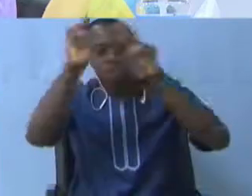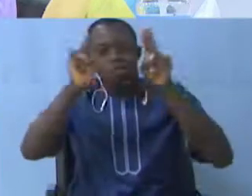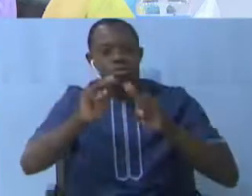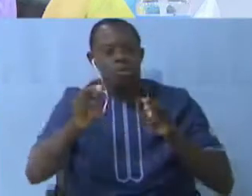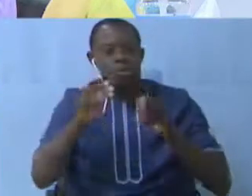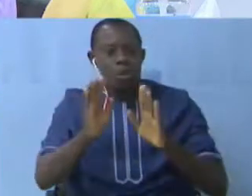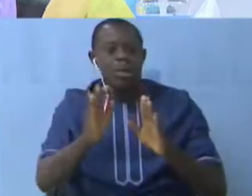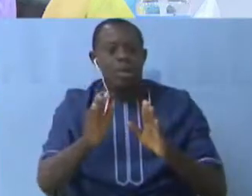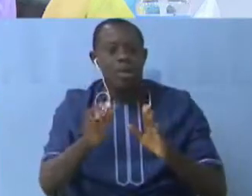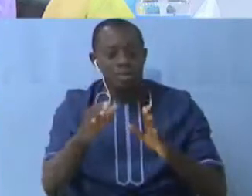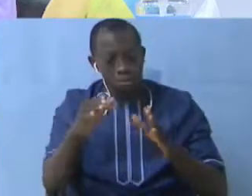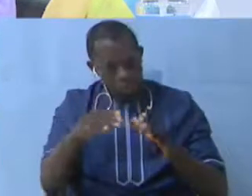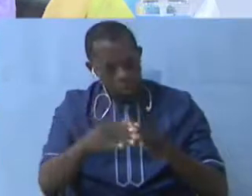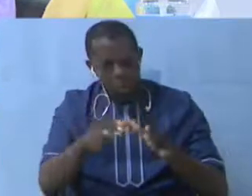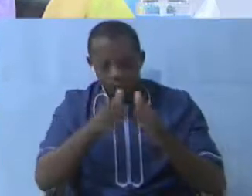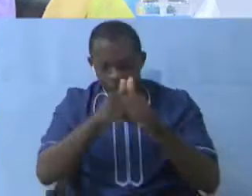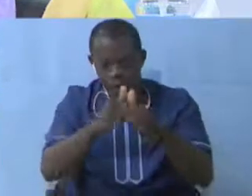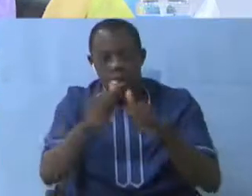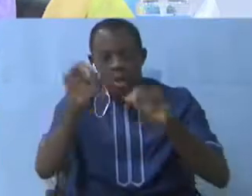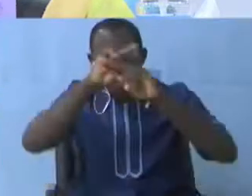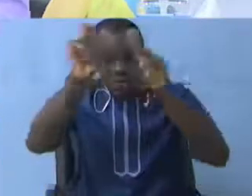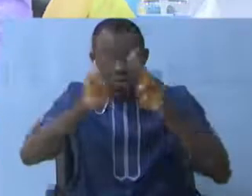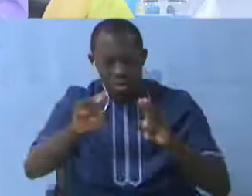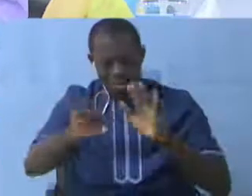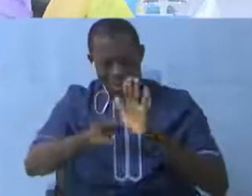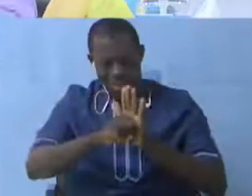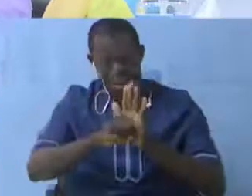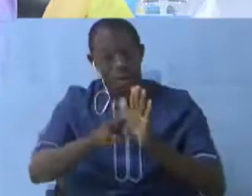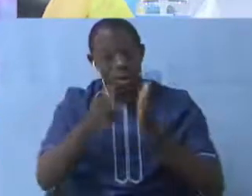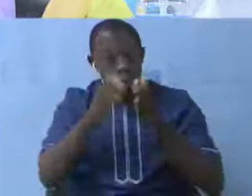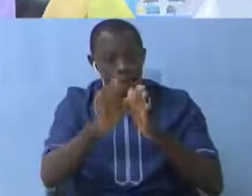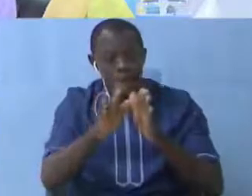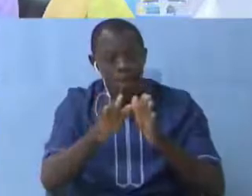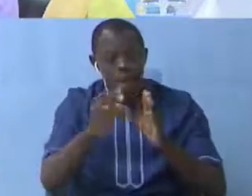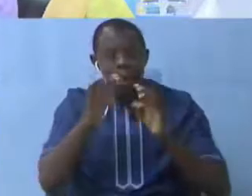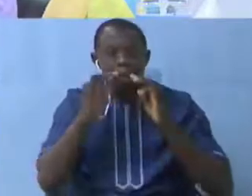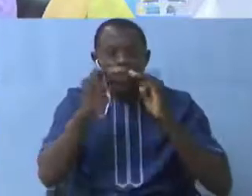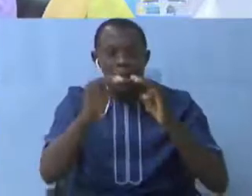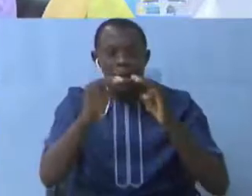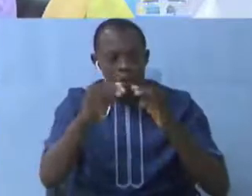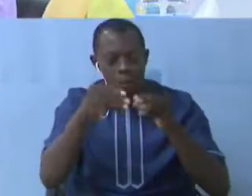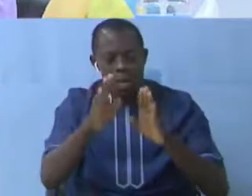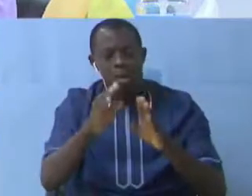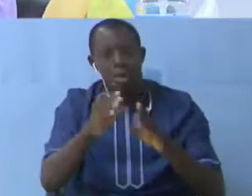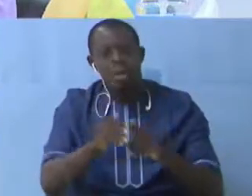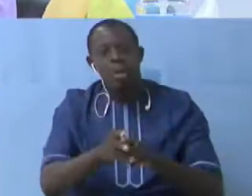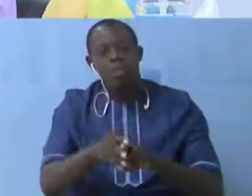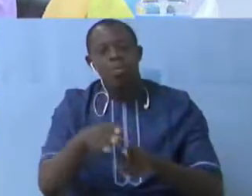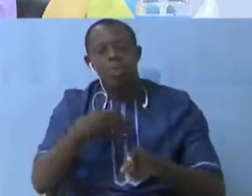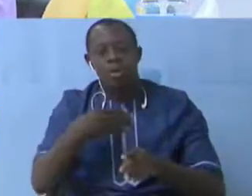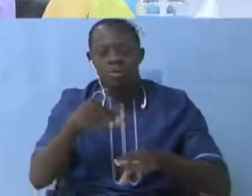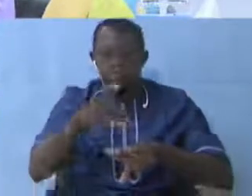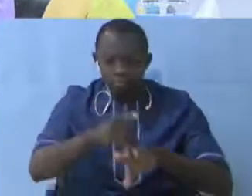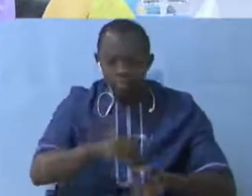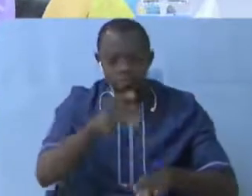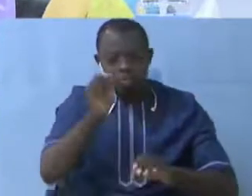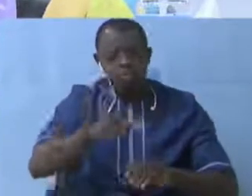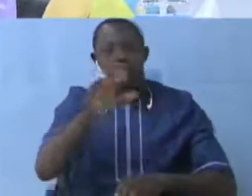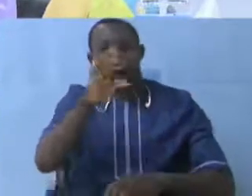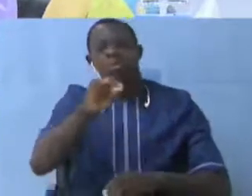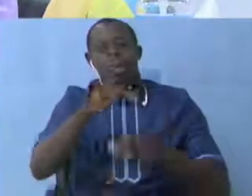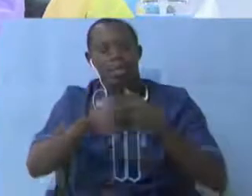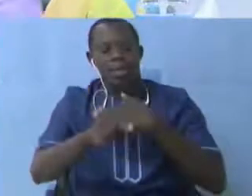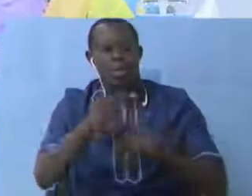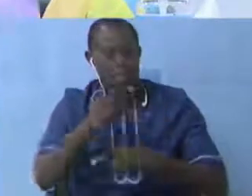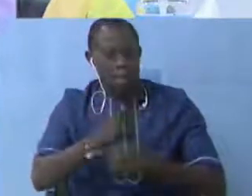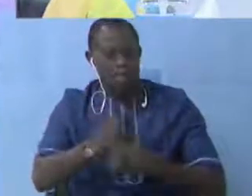with international standards. So that pressure, international pressure, plus what we were doing in the country, I think pushed